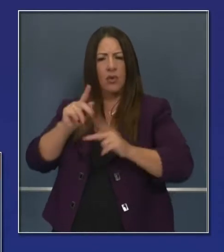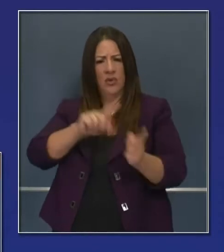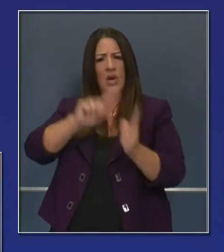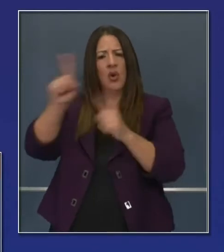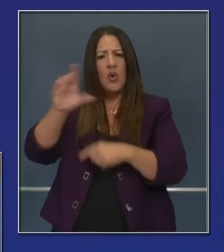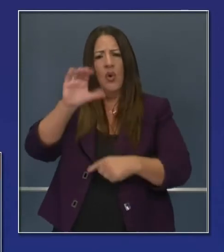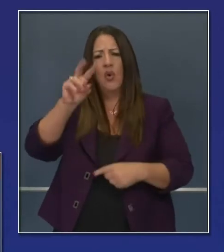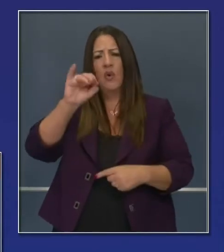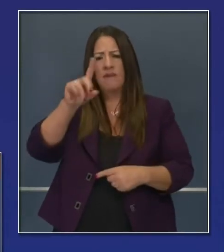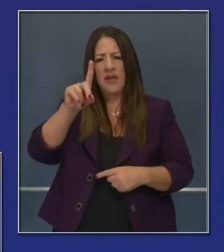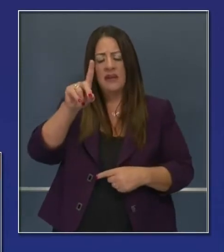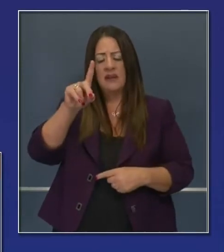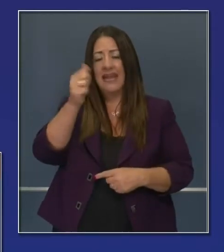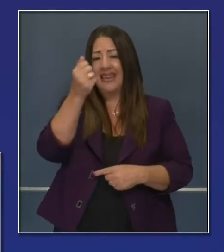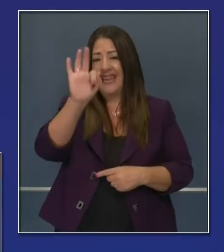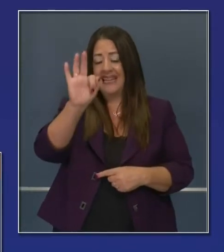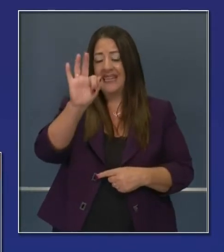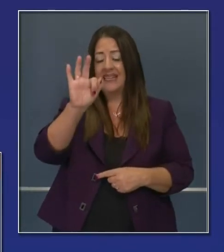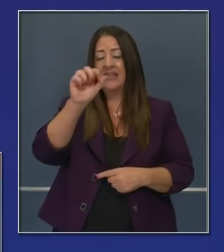website,